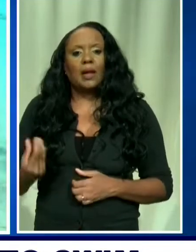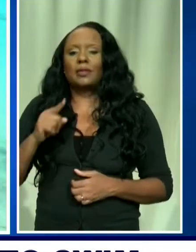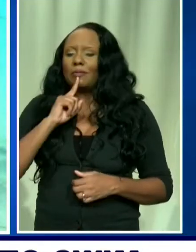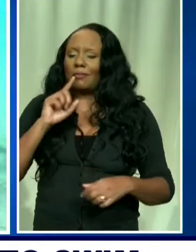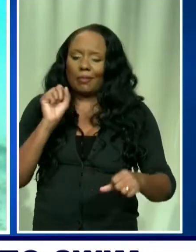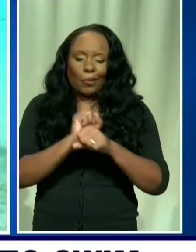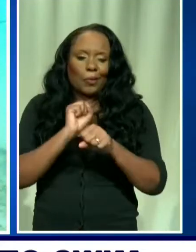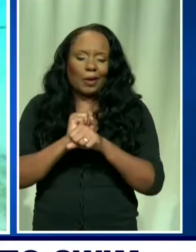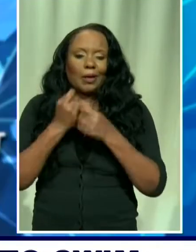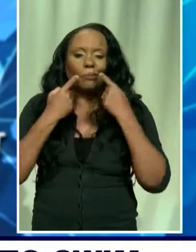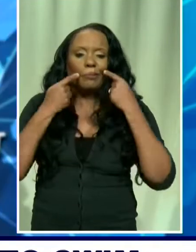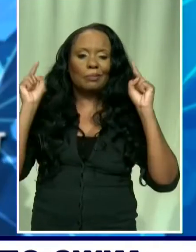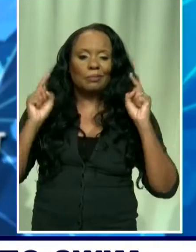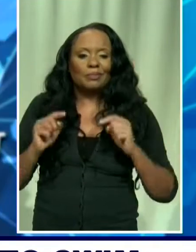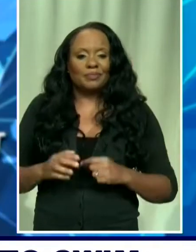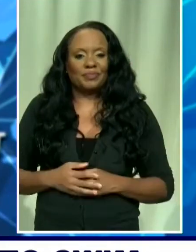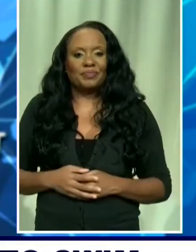working.